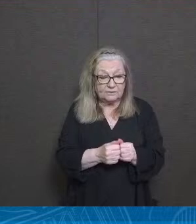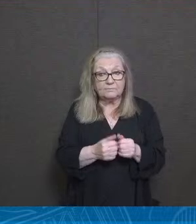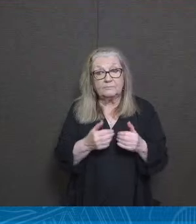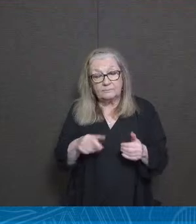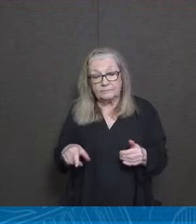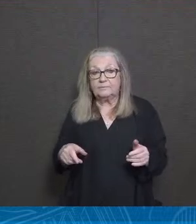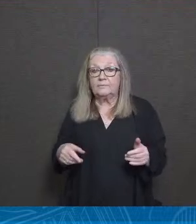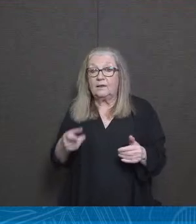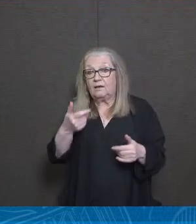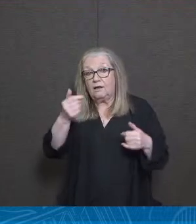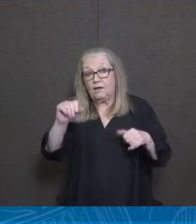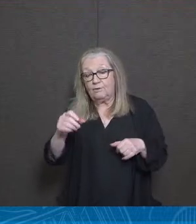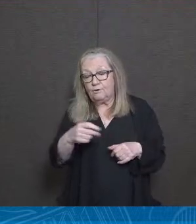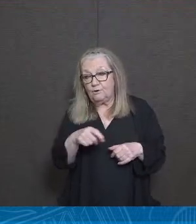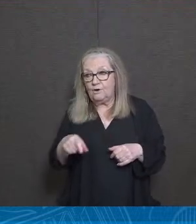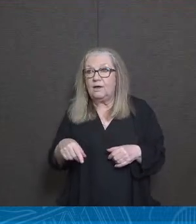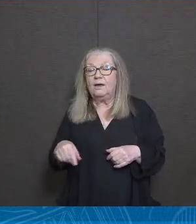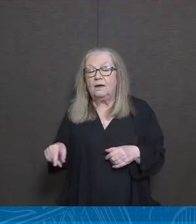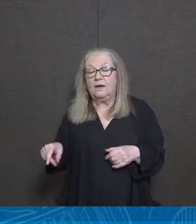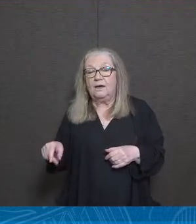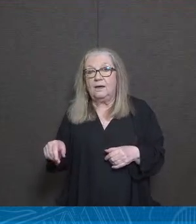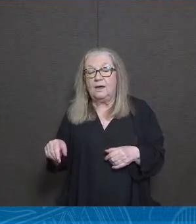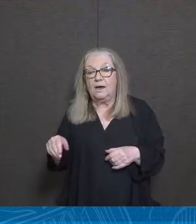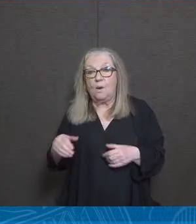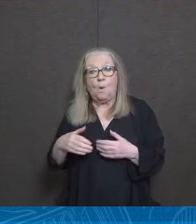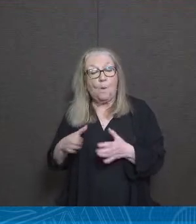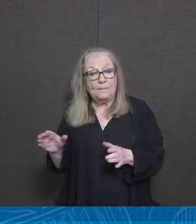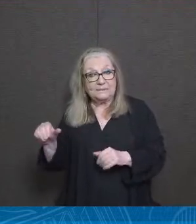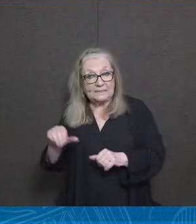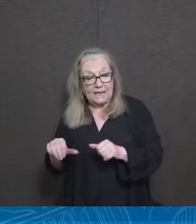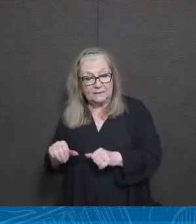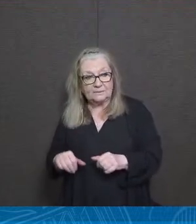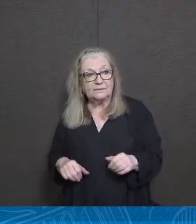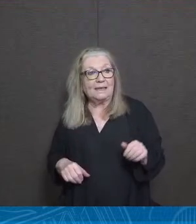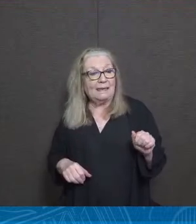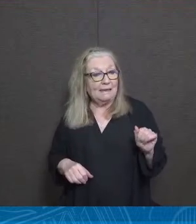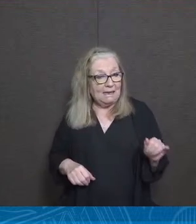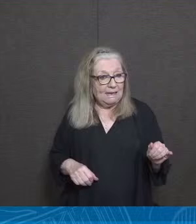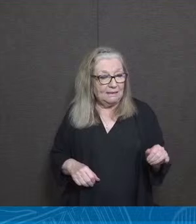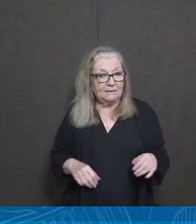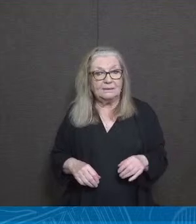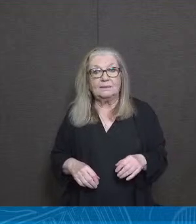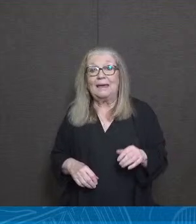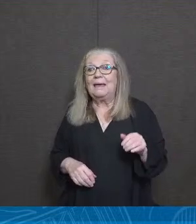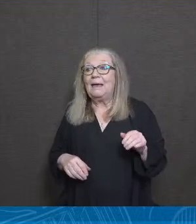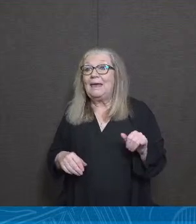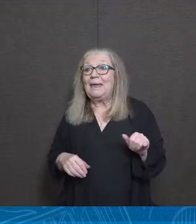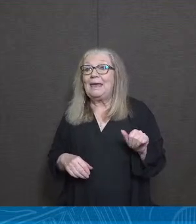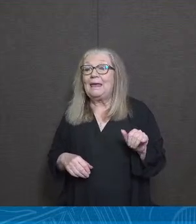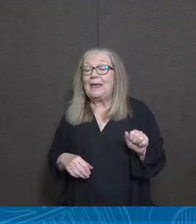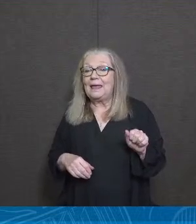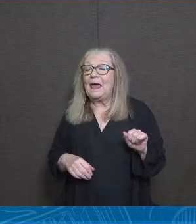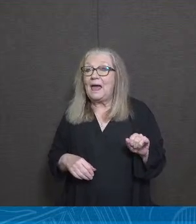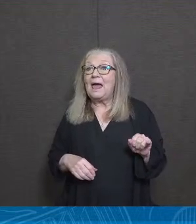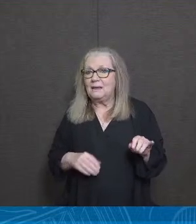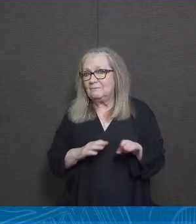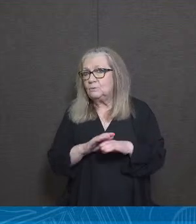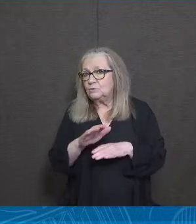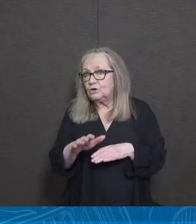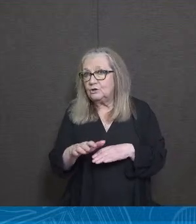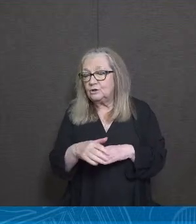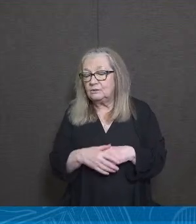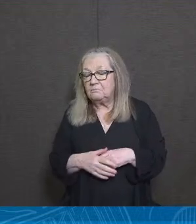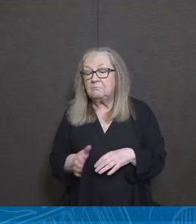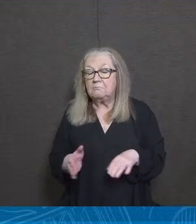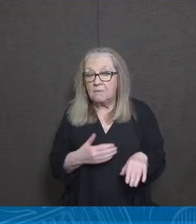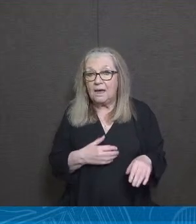AI. AI is the future, AI and ethical AI. So yes,